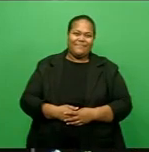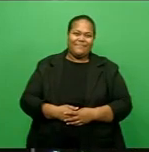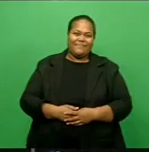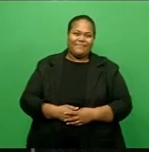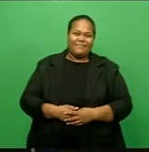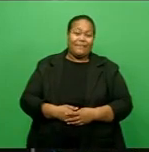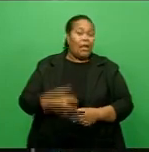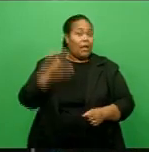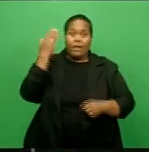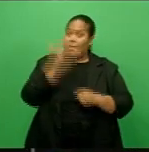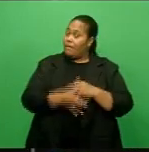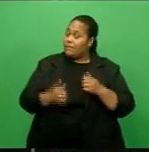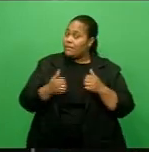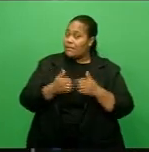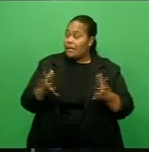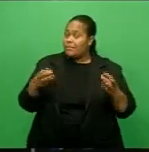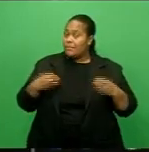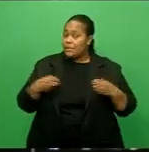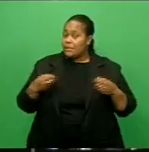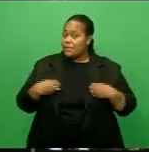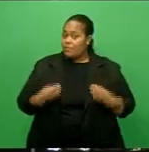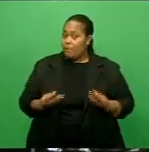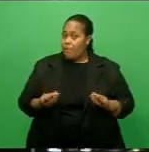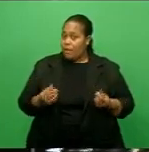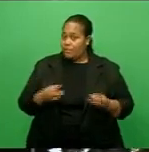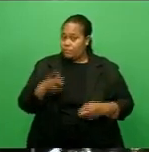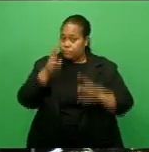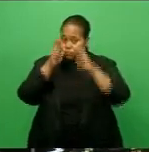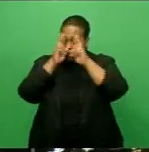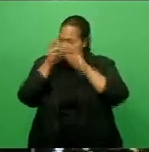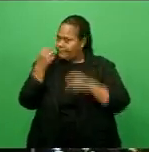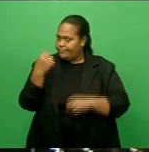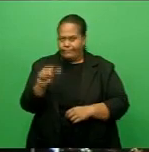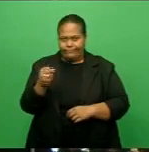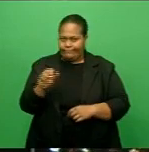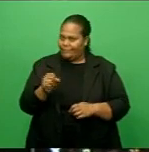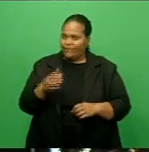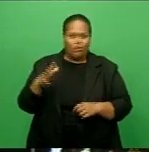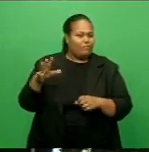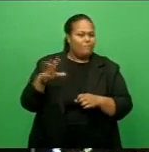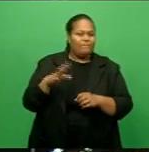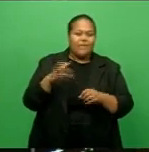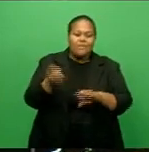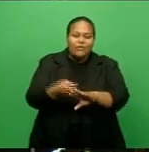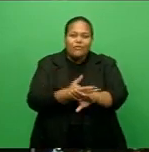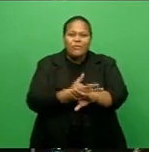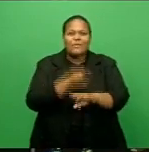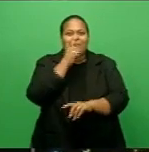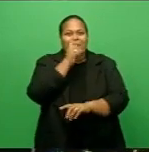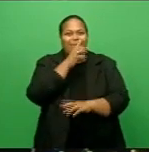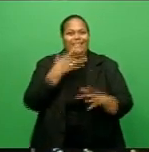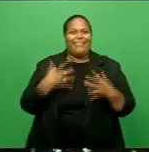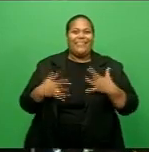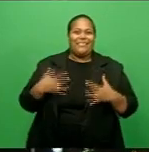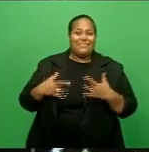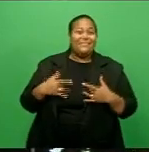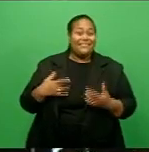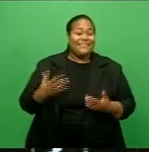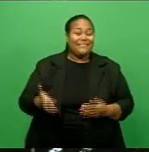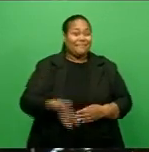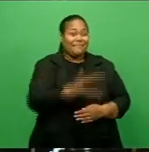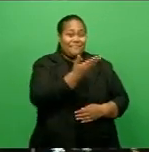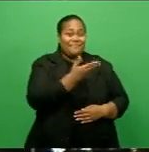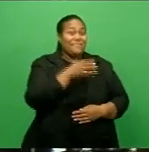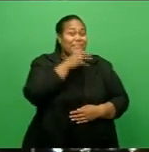Never start a business to make money. You start a business to make a difference in people's lives. The sentiment rings true for Netanin